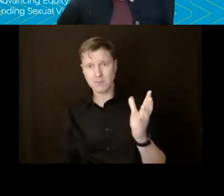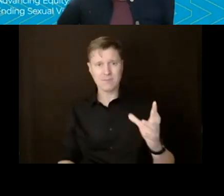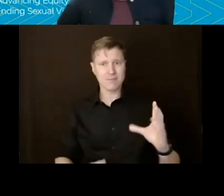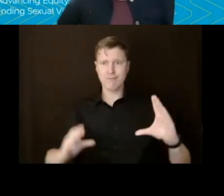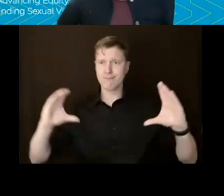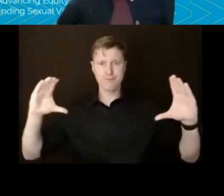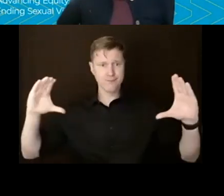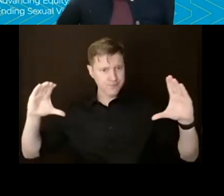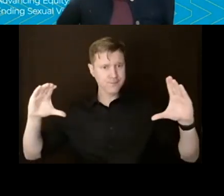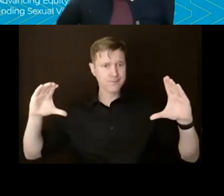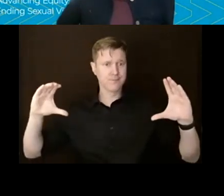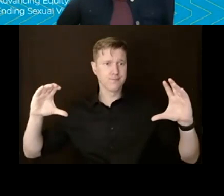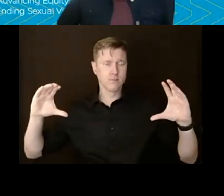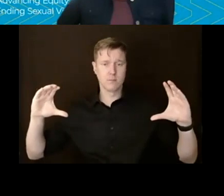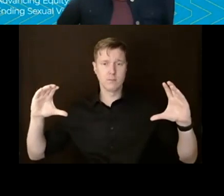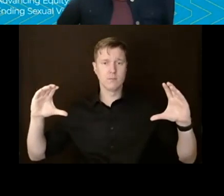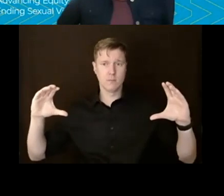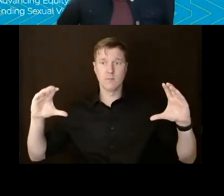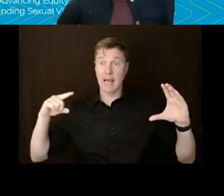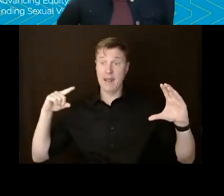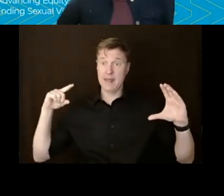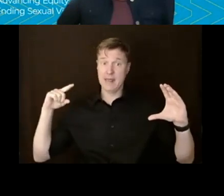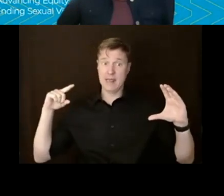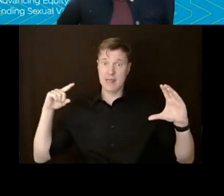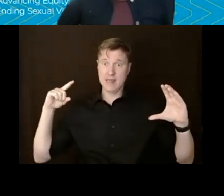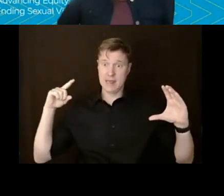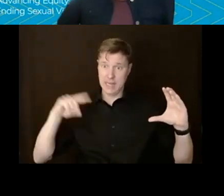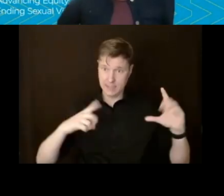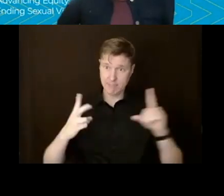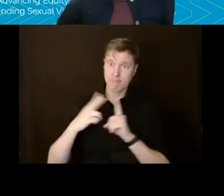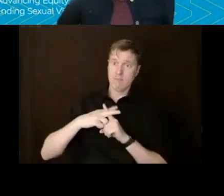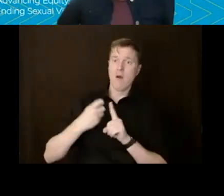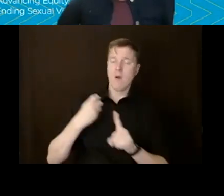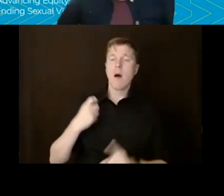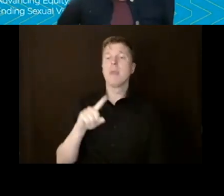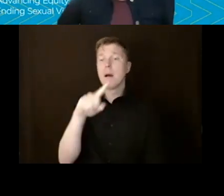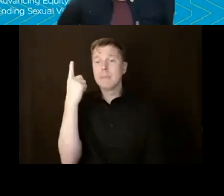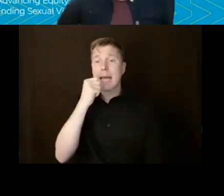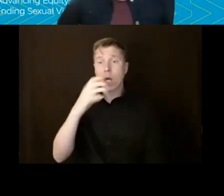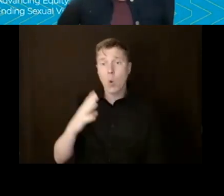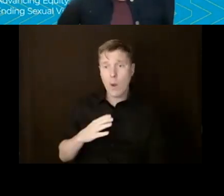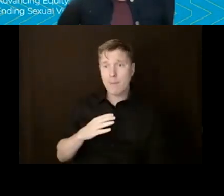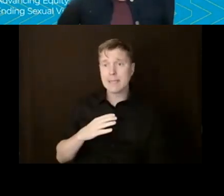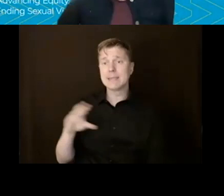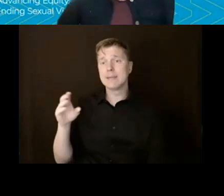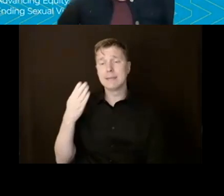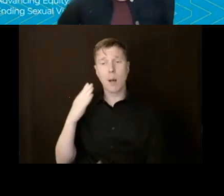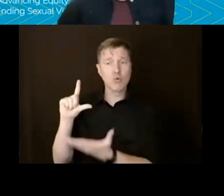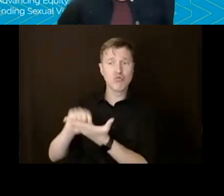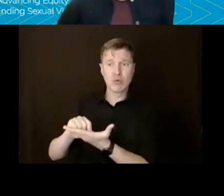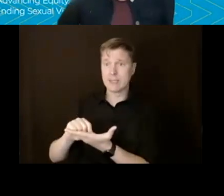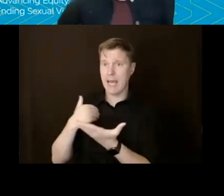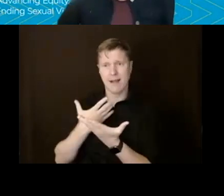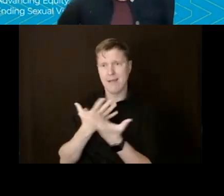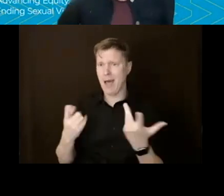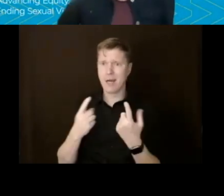of Prevention is contributed to us by the Black Women's Blueprint. And it's culturally specific and has a lot of relevance for what we're